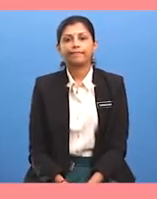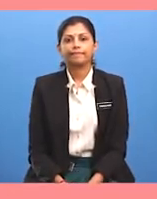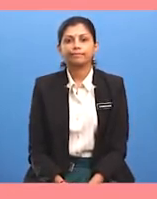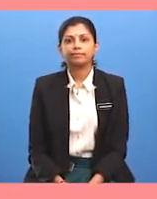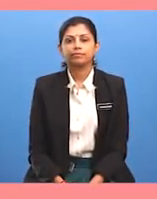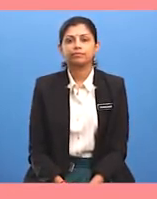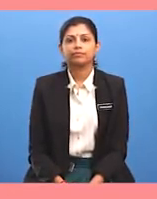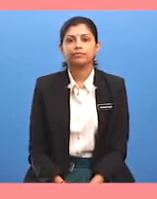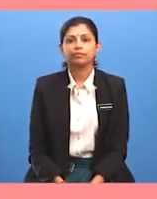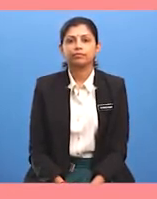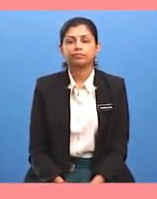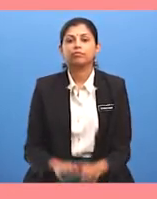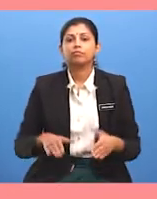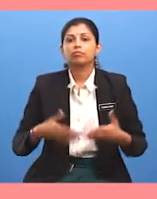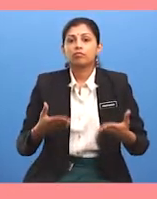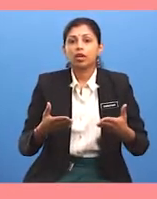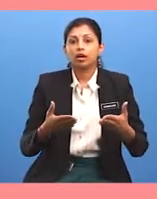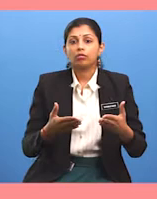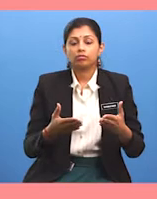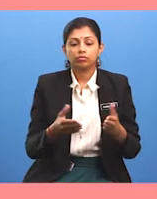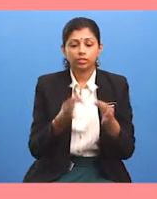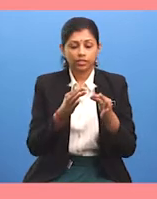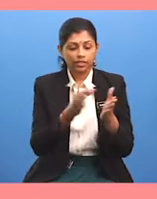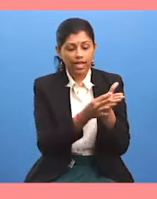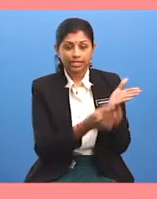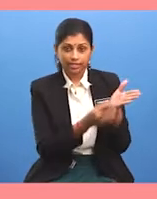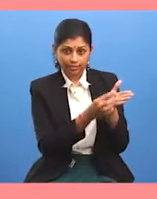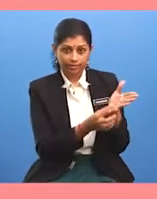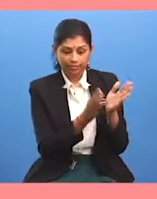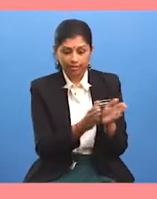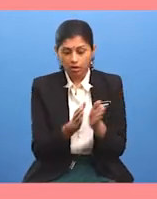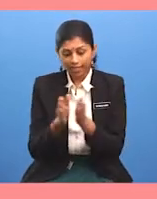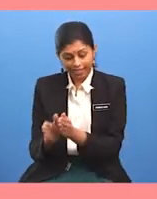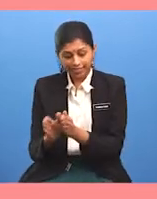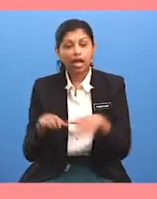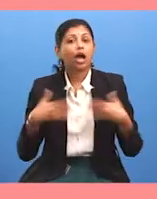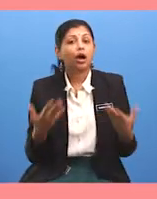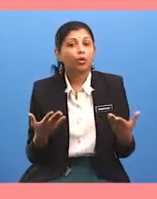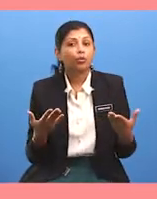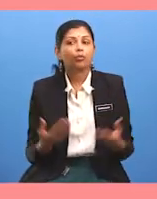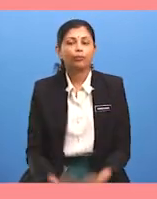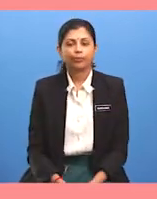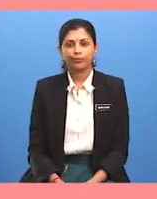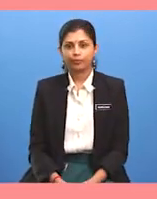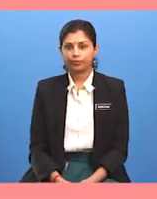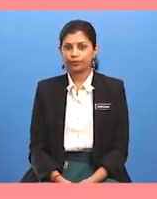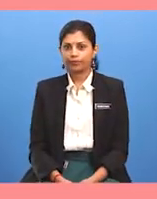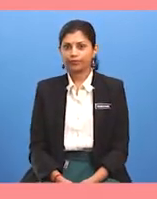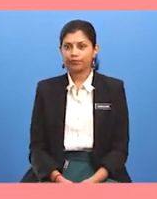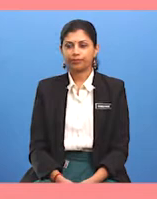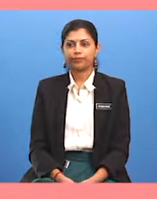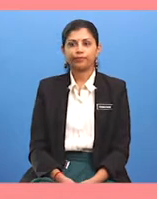A. Early life and education, followed by success story, followed by net worth and